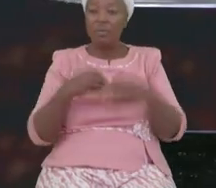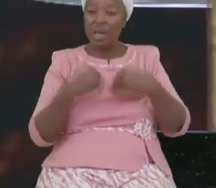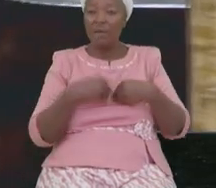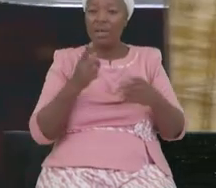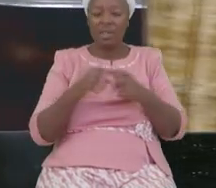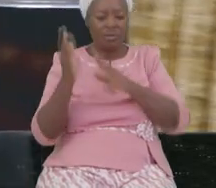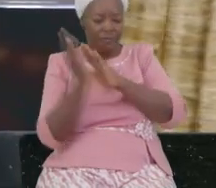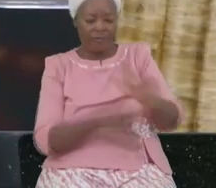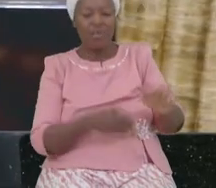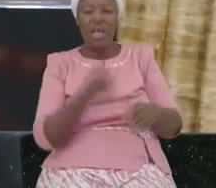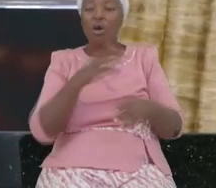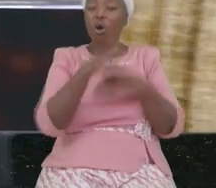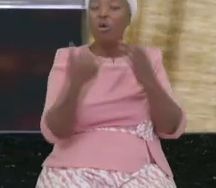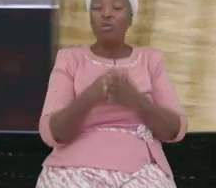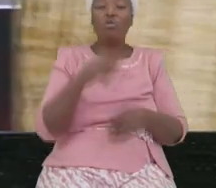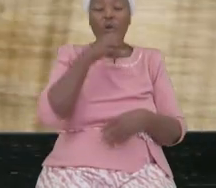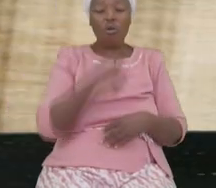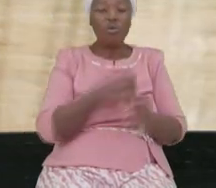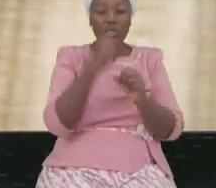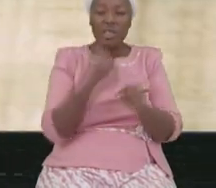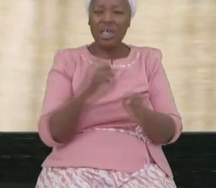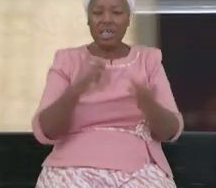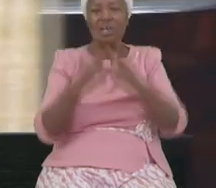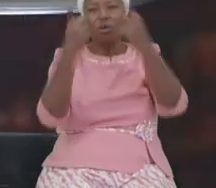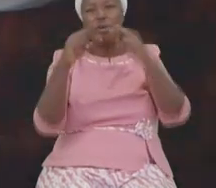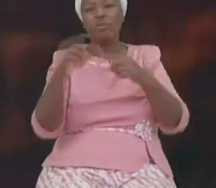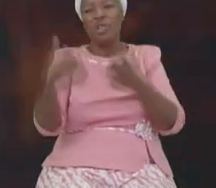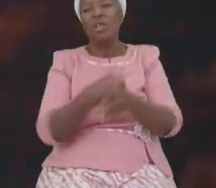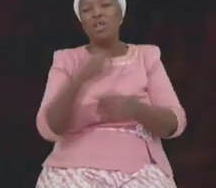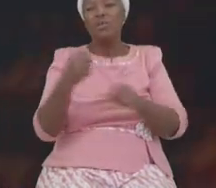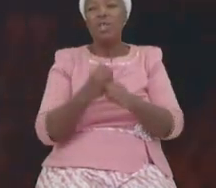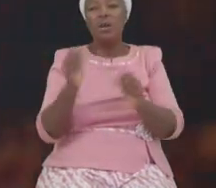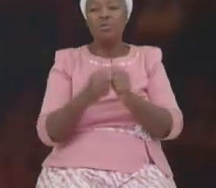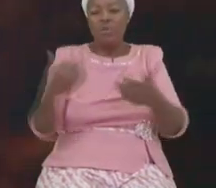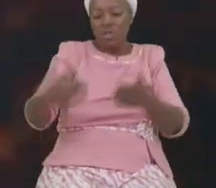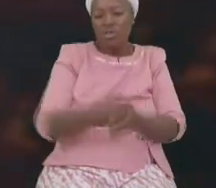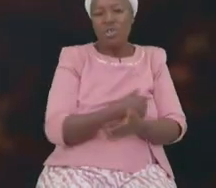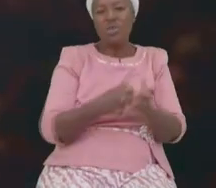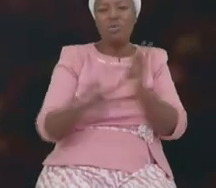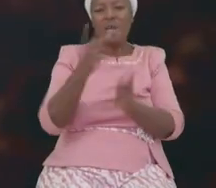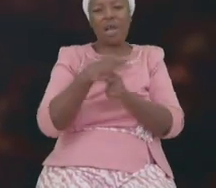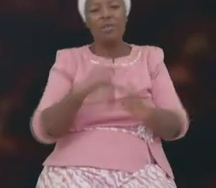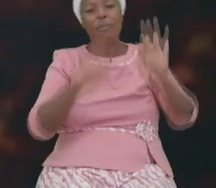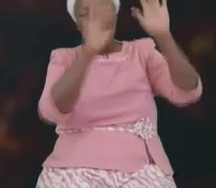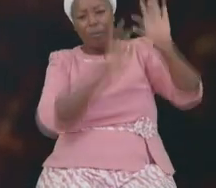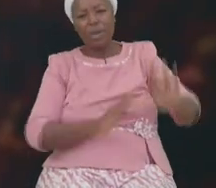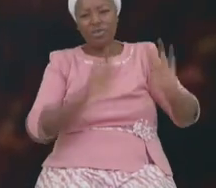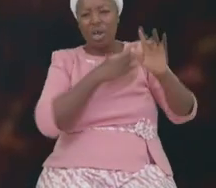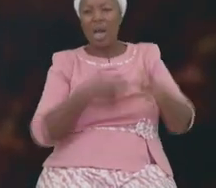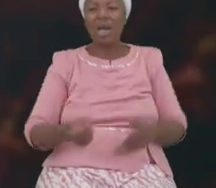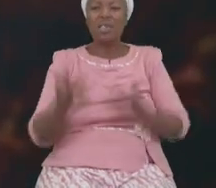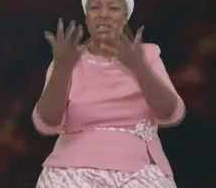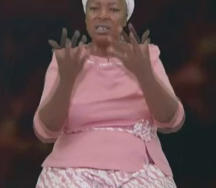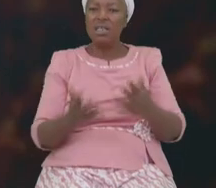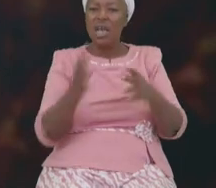to forget the old year and come to the new year with fresh kind of passion and desire